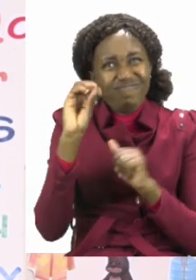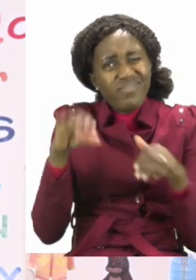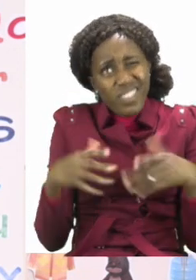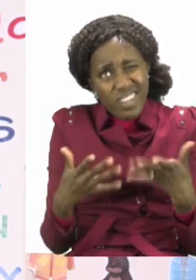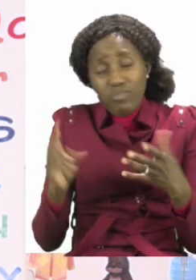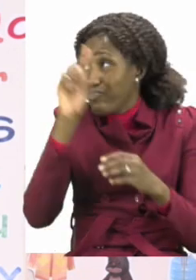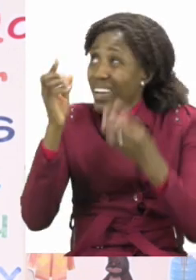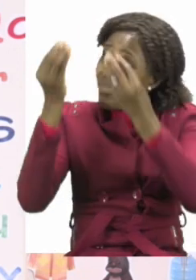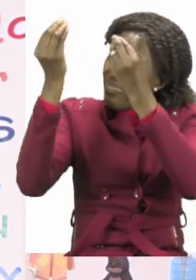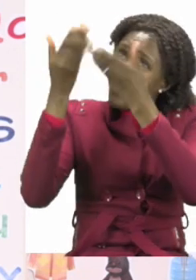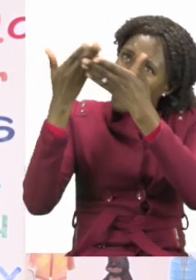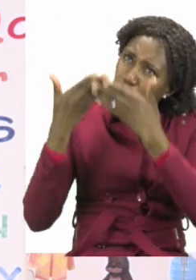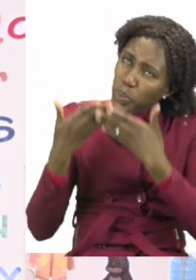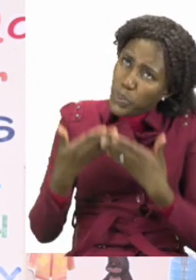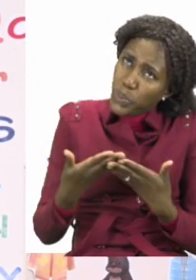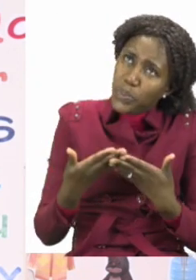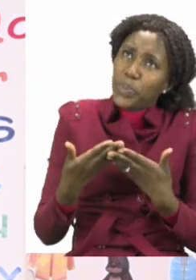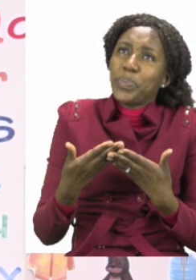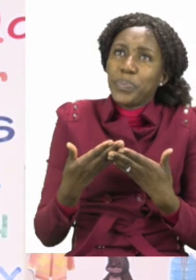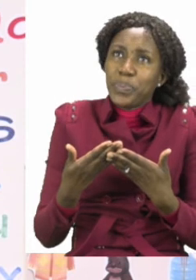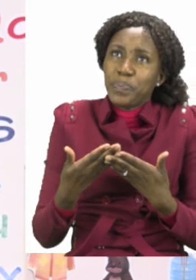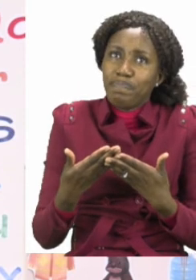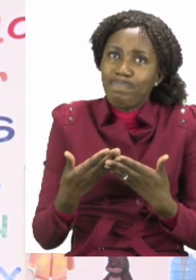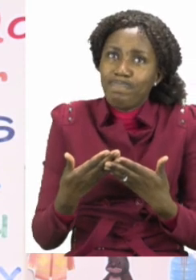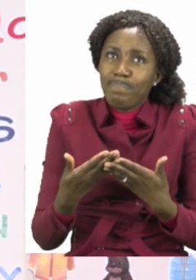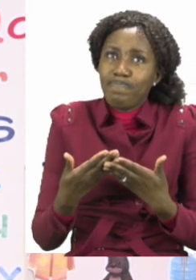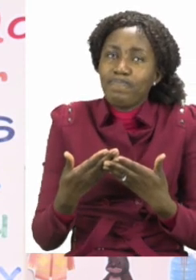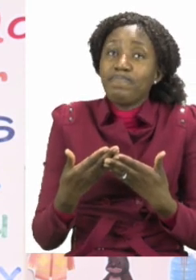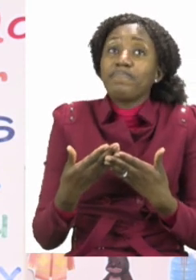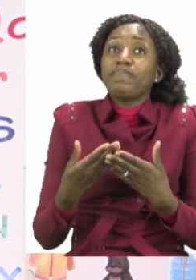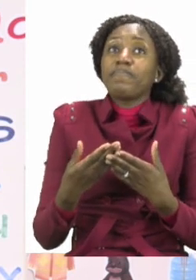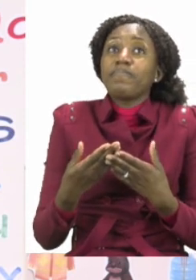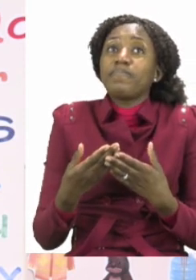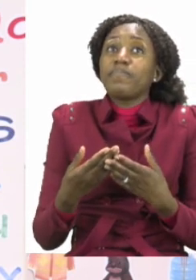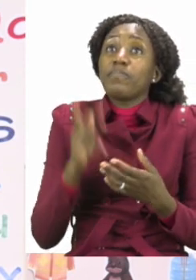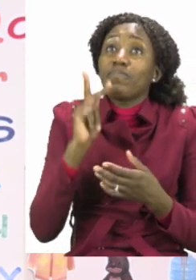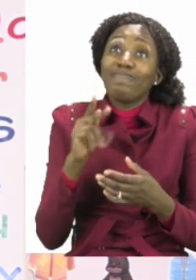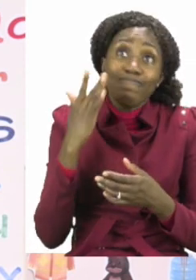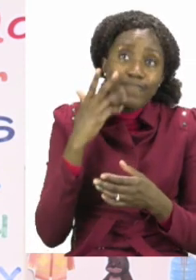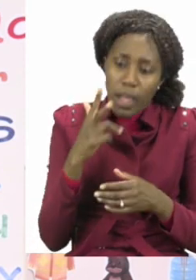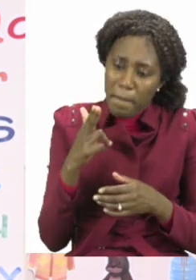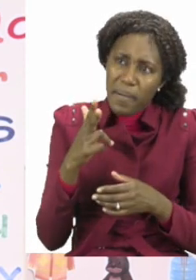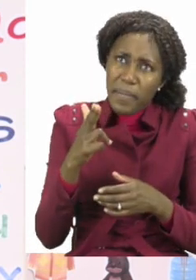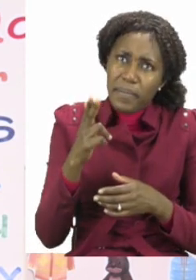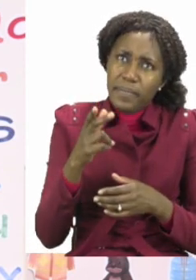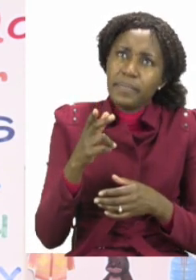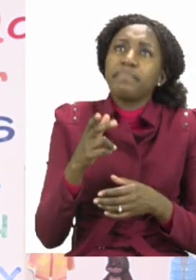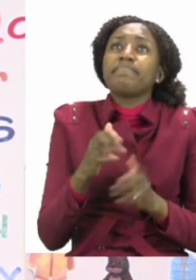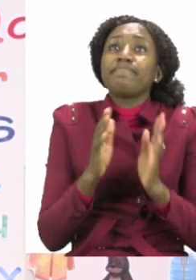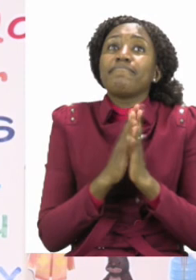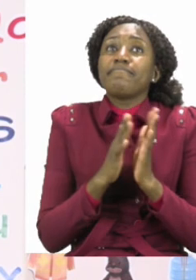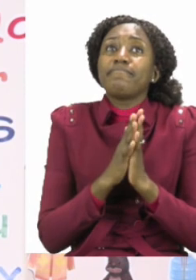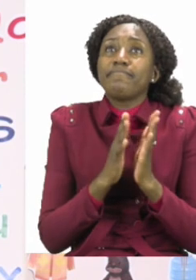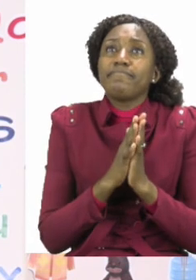always ask a grown-up to help you. And also remember, when you cut out your pictures, make sure